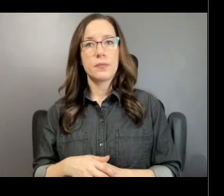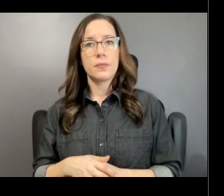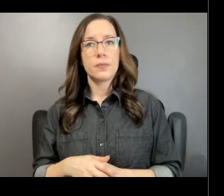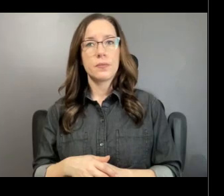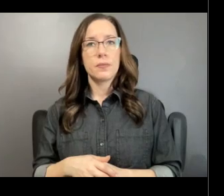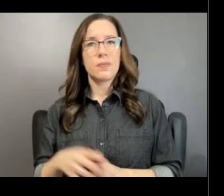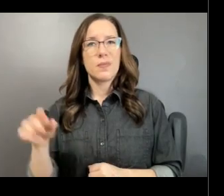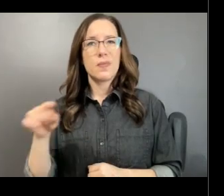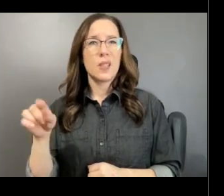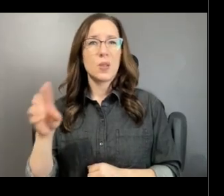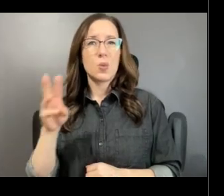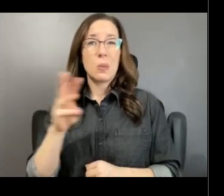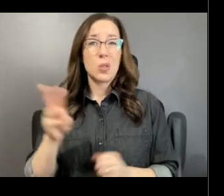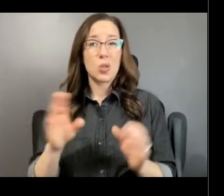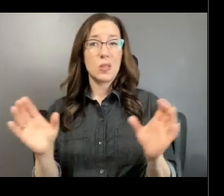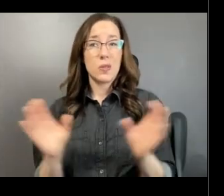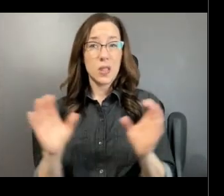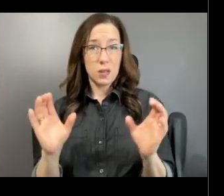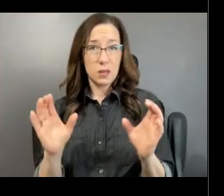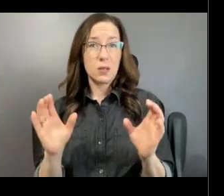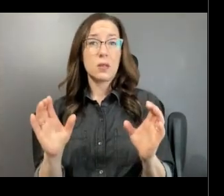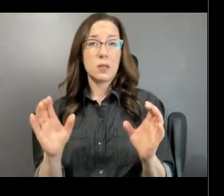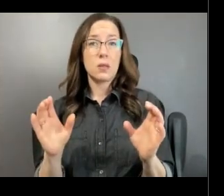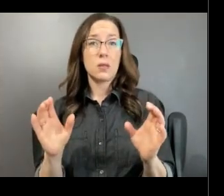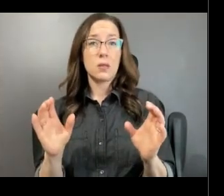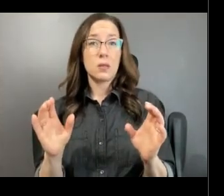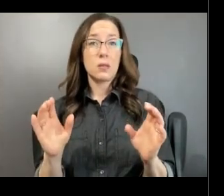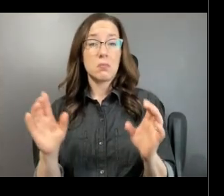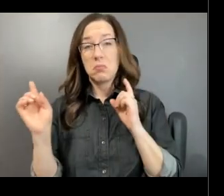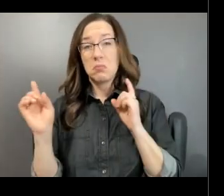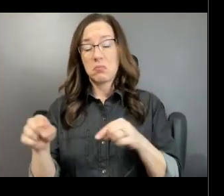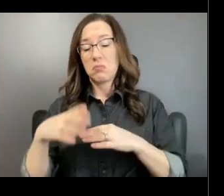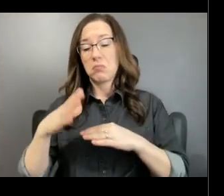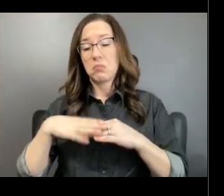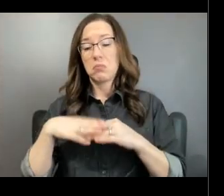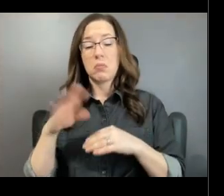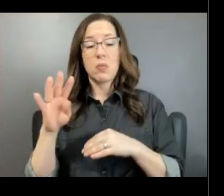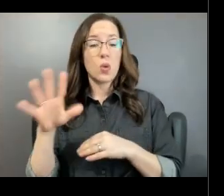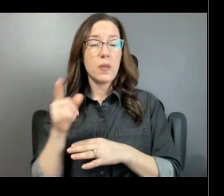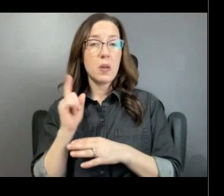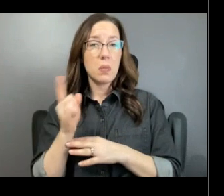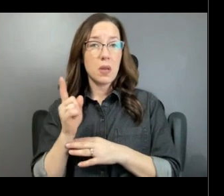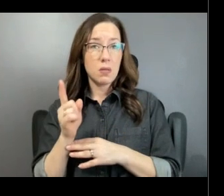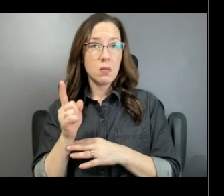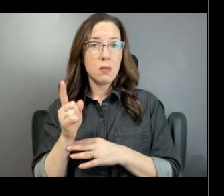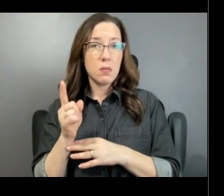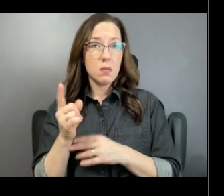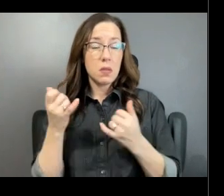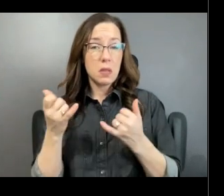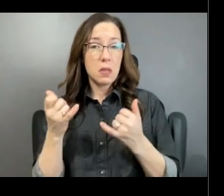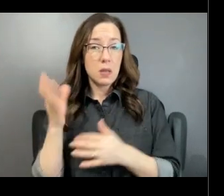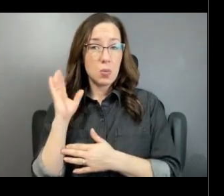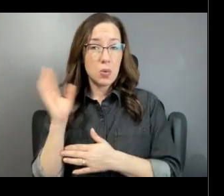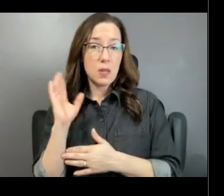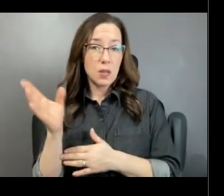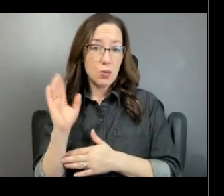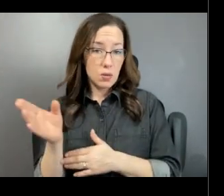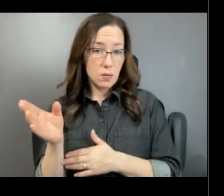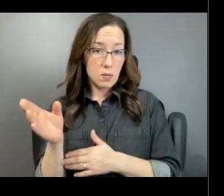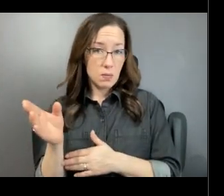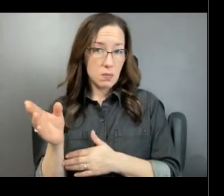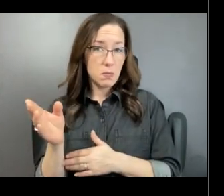GoToWebinar certificates. For attending at least 45 minutes of today's presentation,